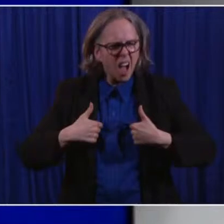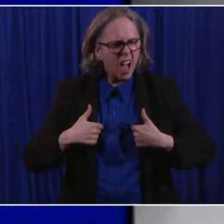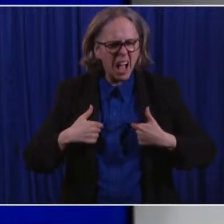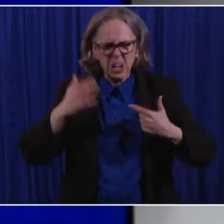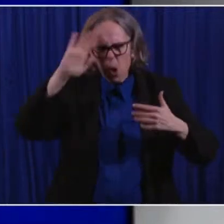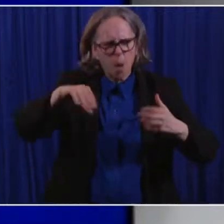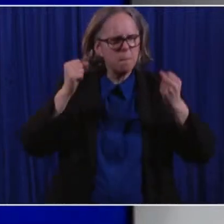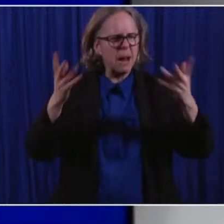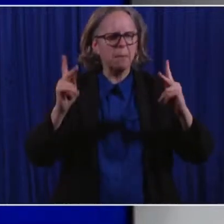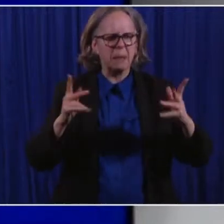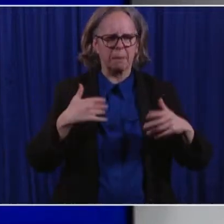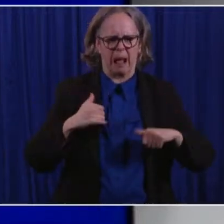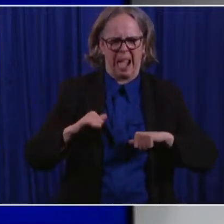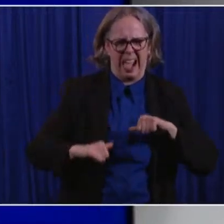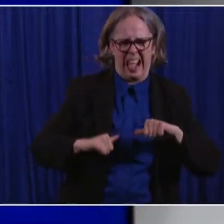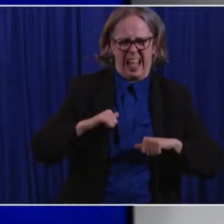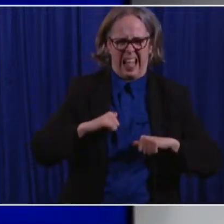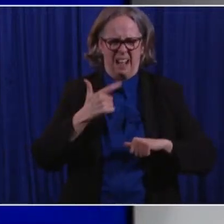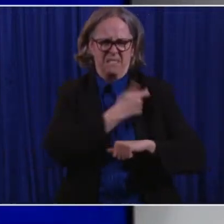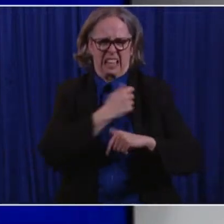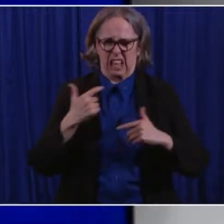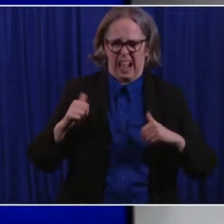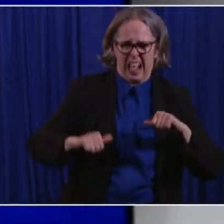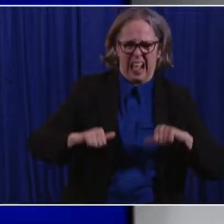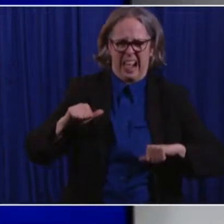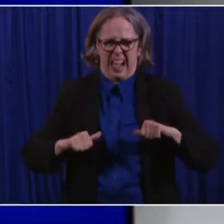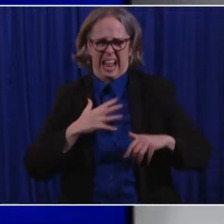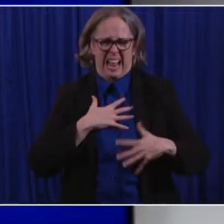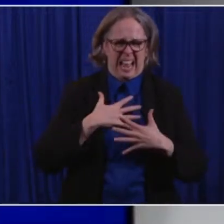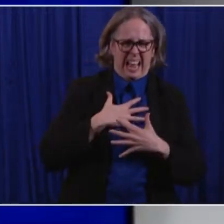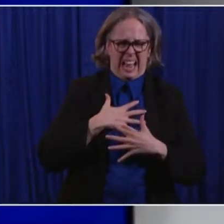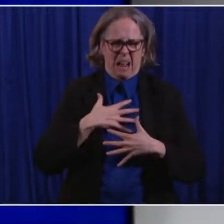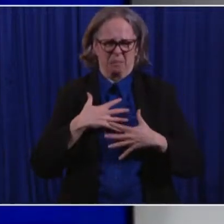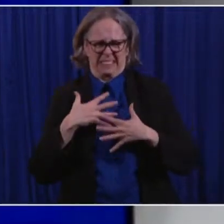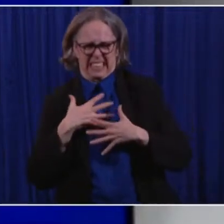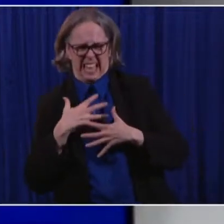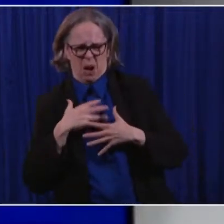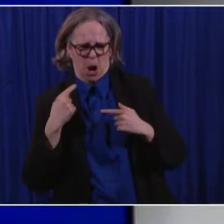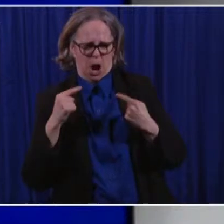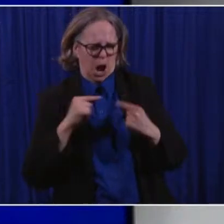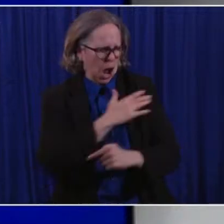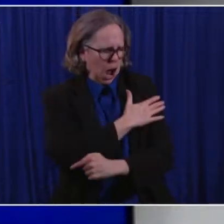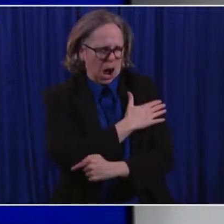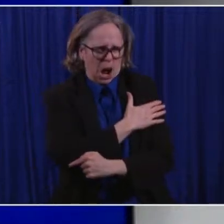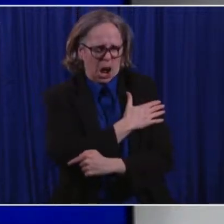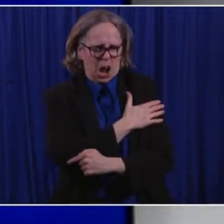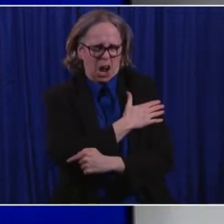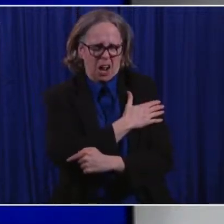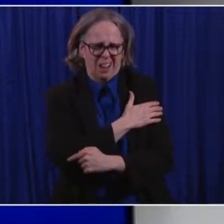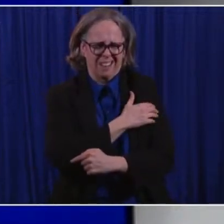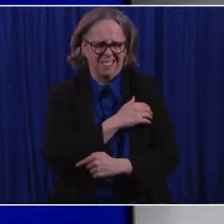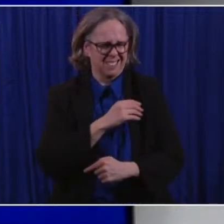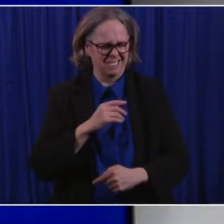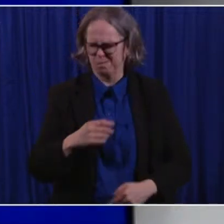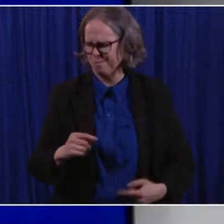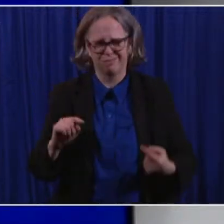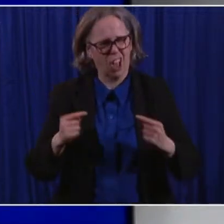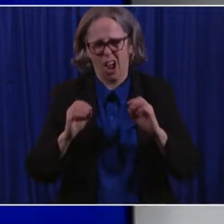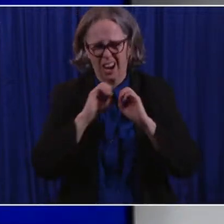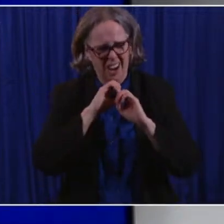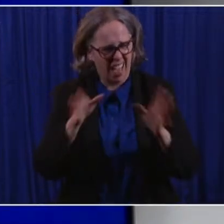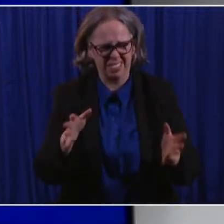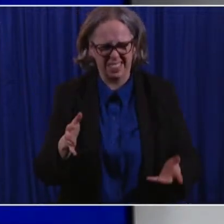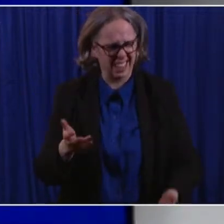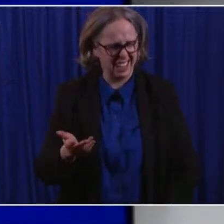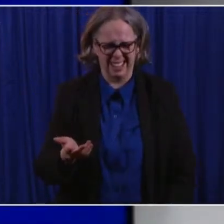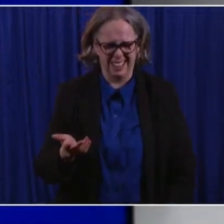the vaccine. And I know one of them is that it hurts. It hurts. Well, it doesn't hurt. Just to share with